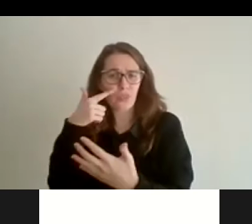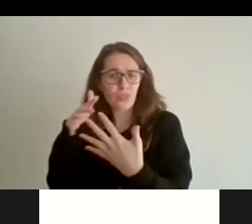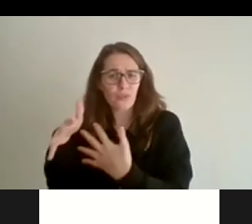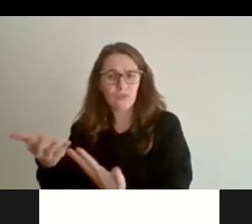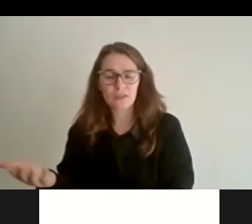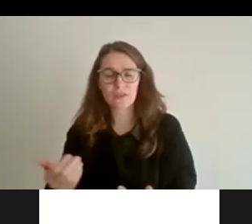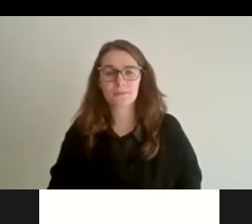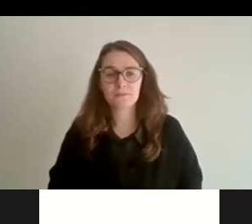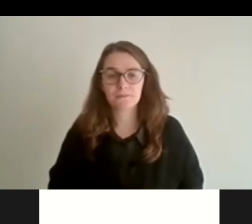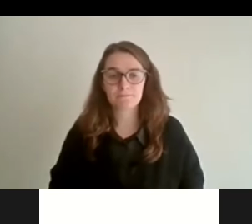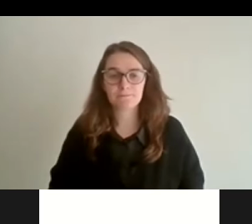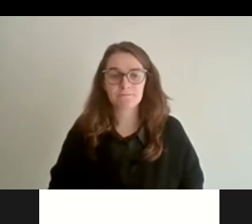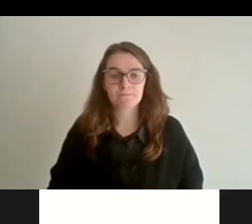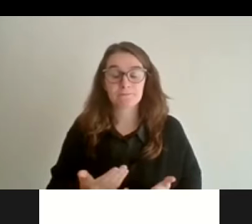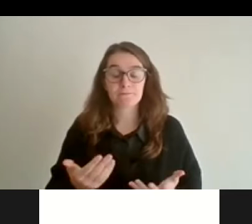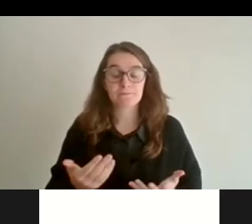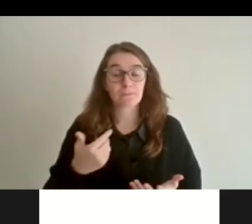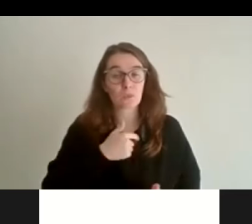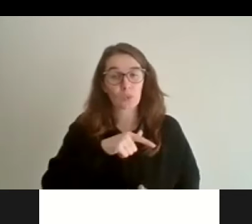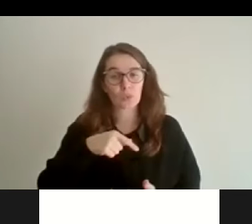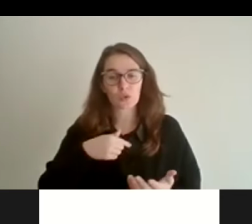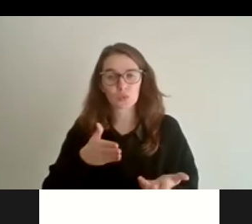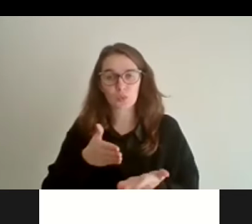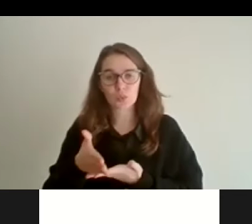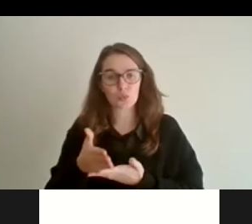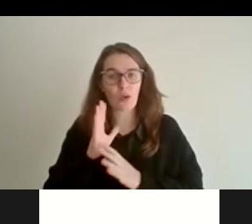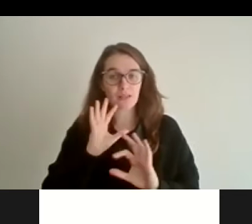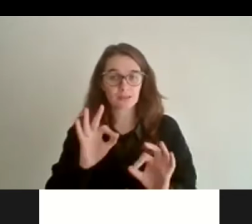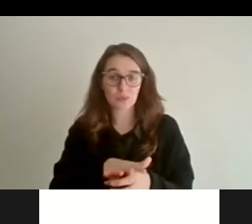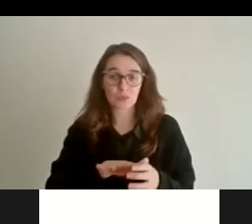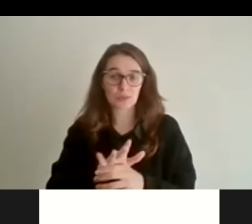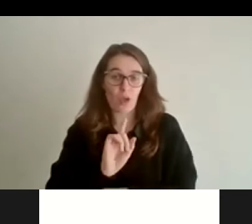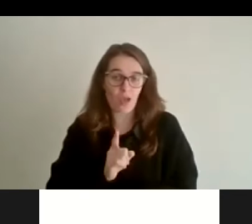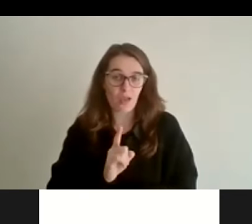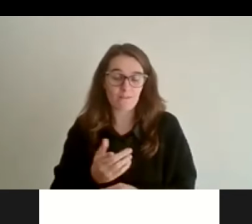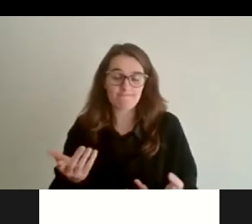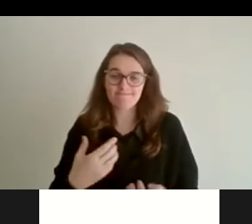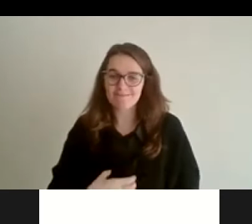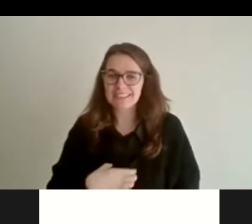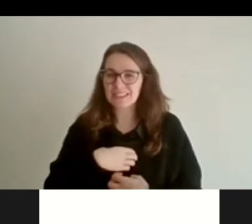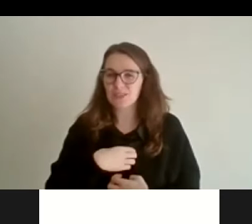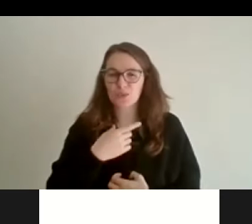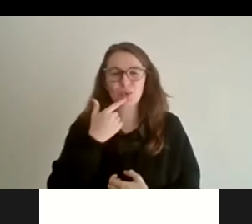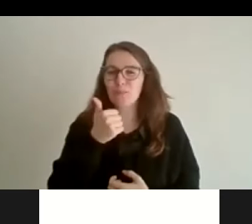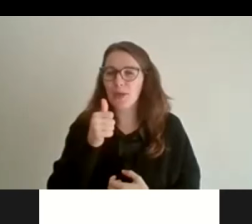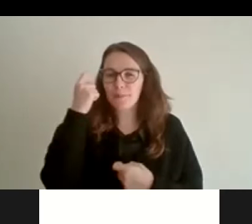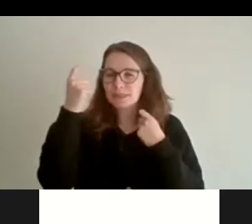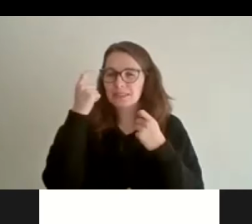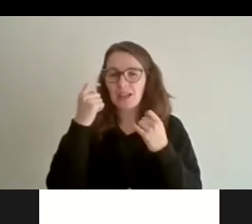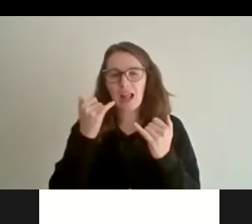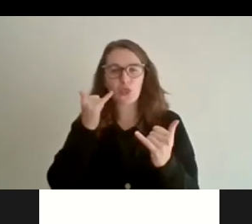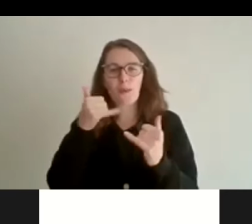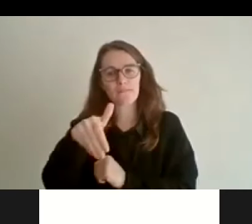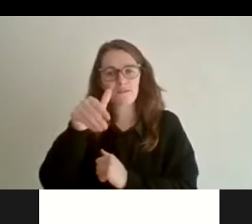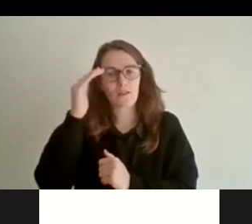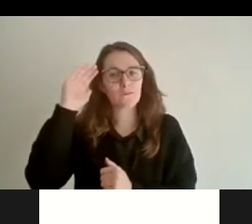And we're still in this situation. I think we cannot assume an automatic